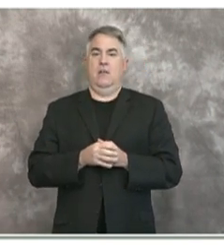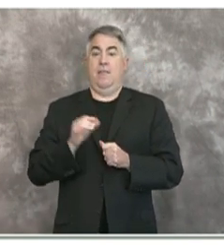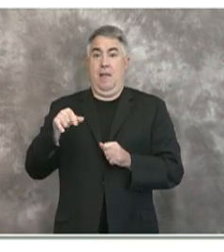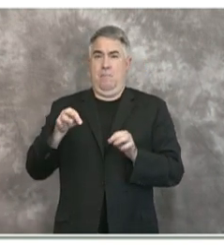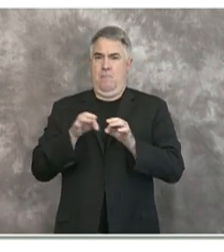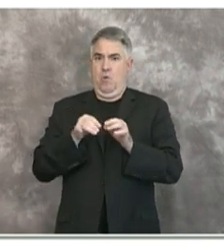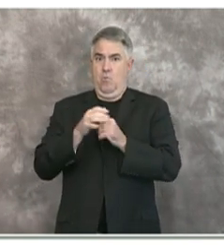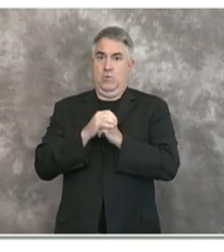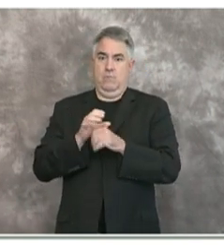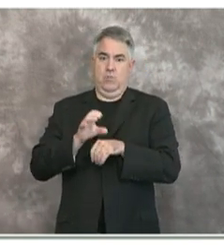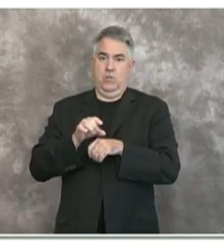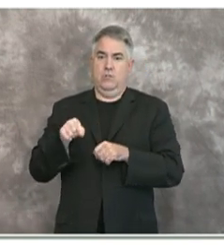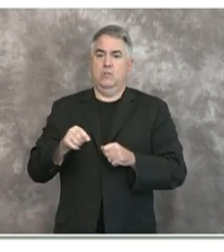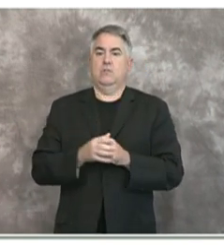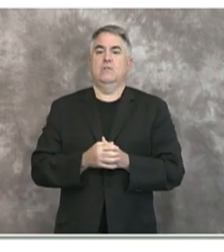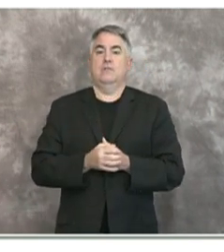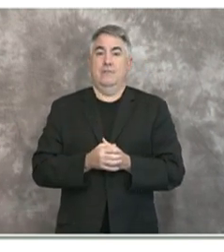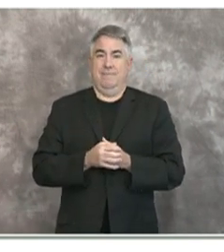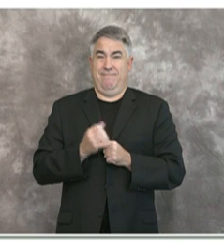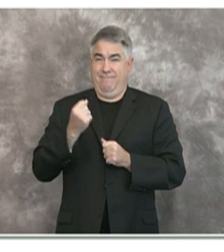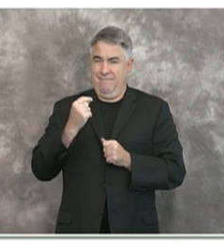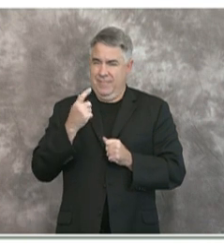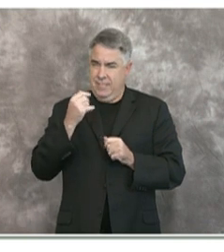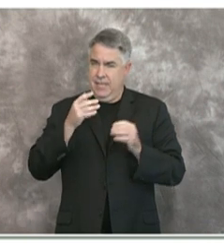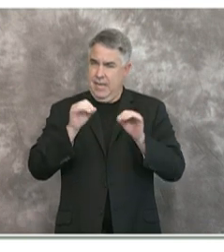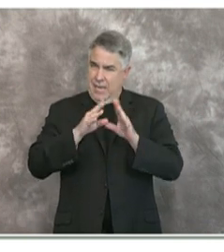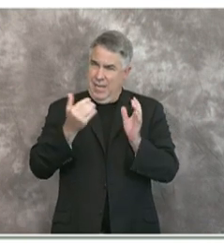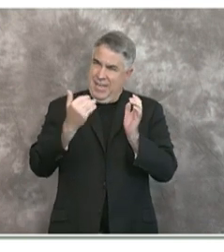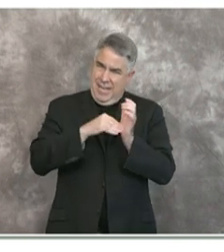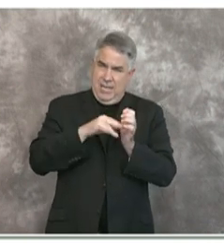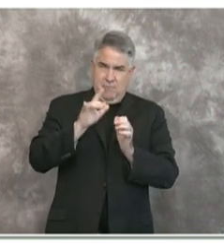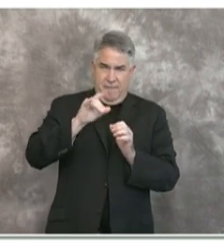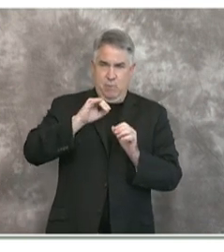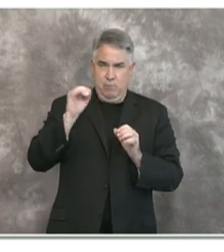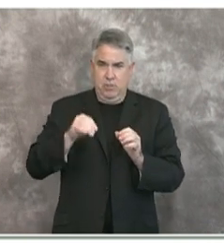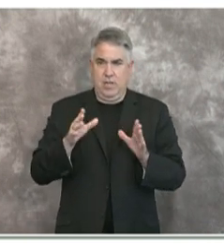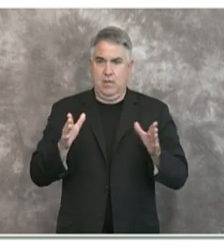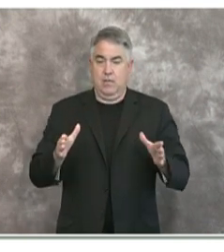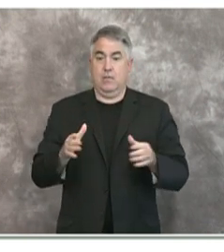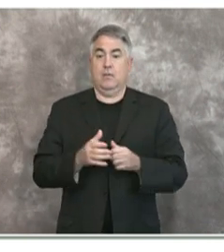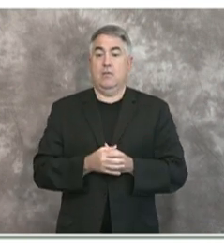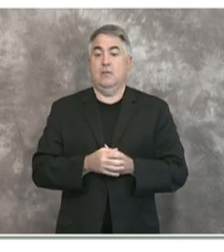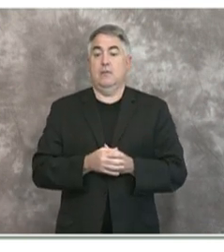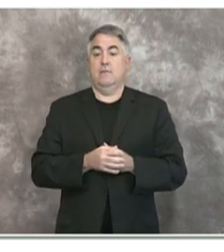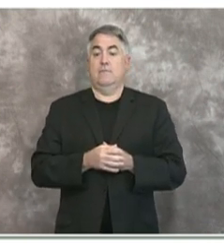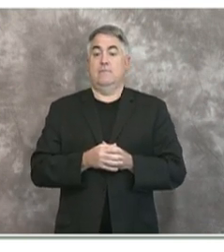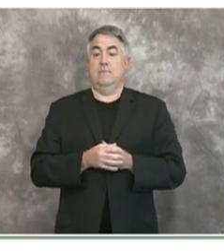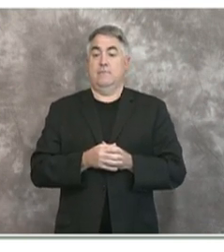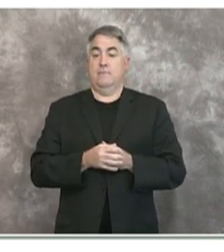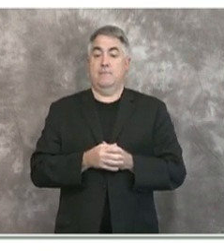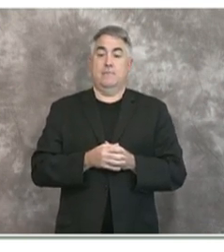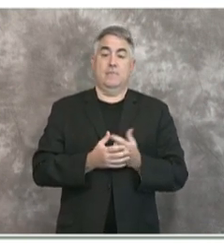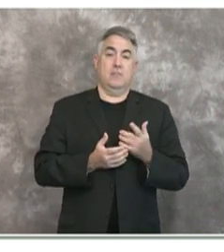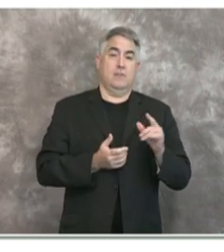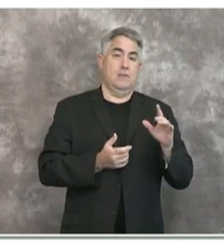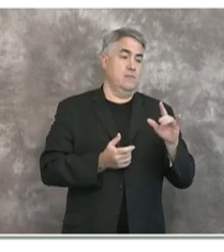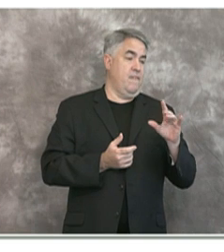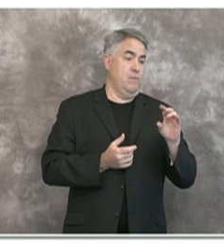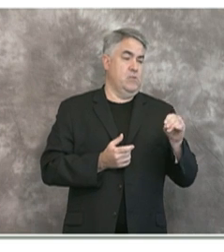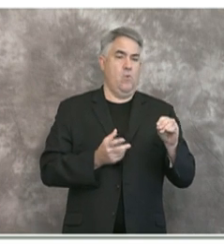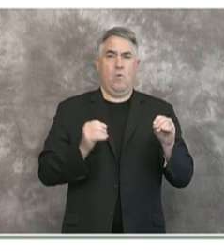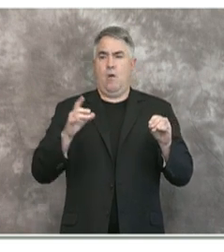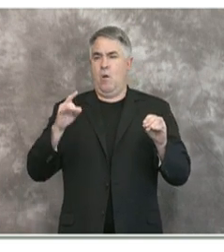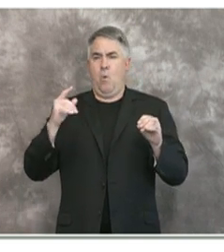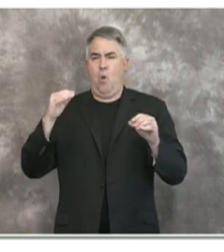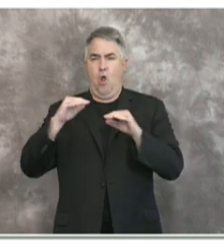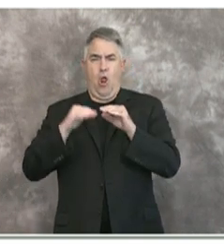to 25% of a building capacity or 100 people, whichever is lower. This